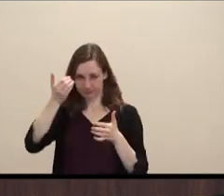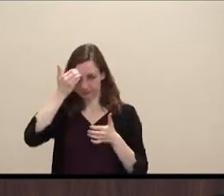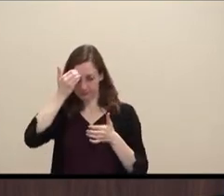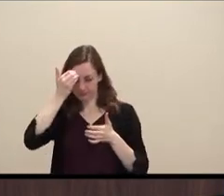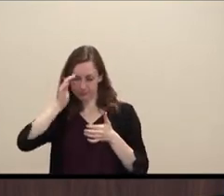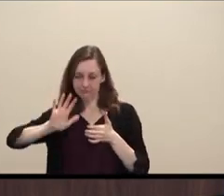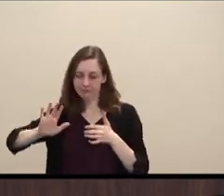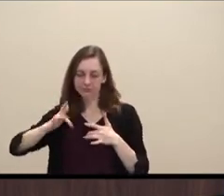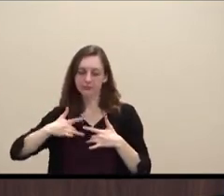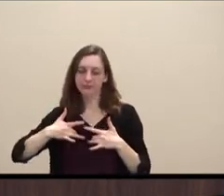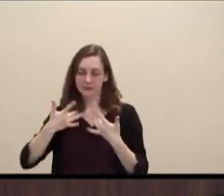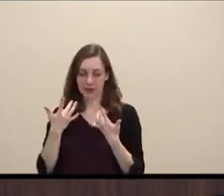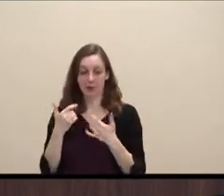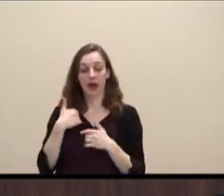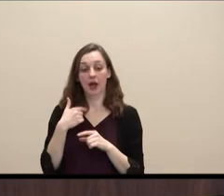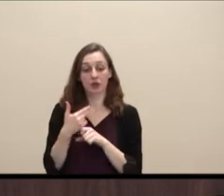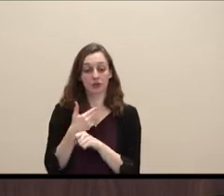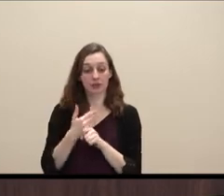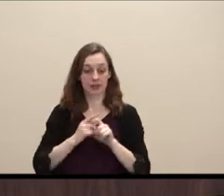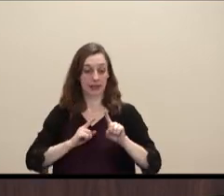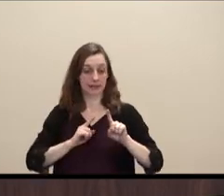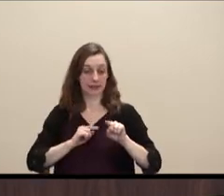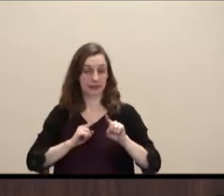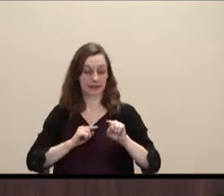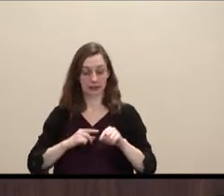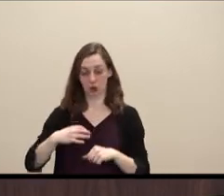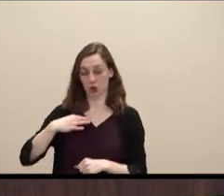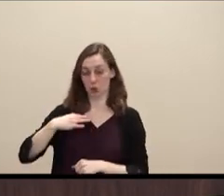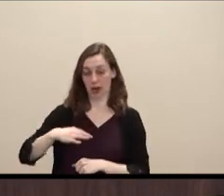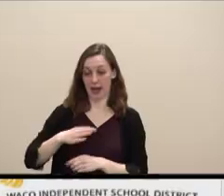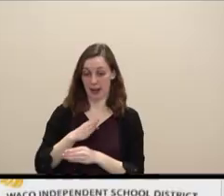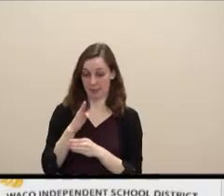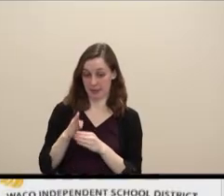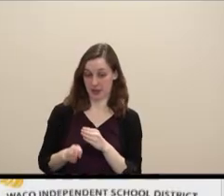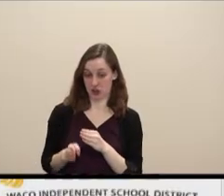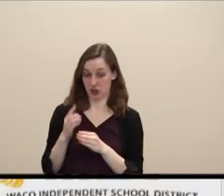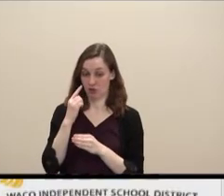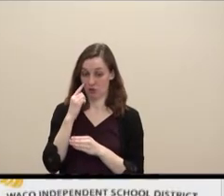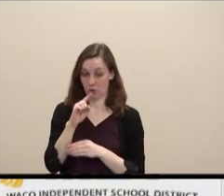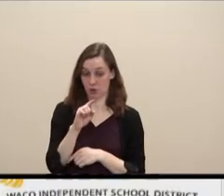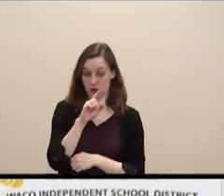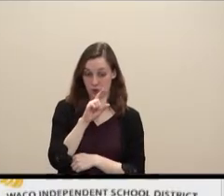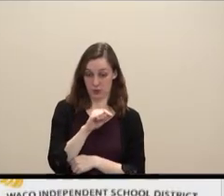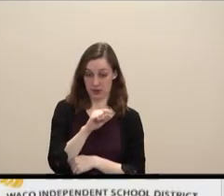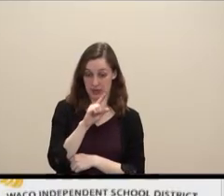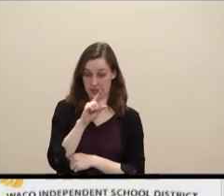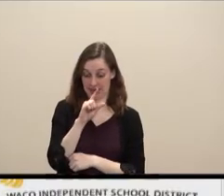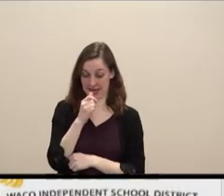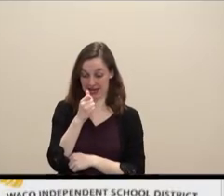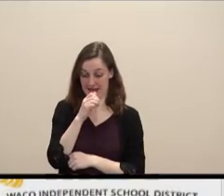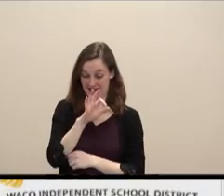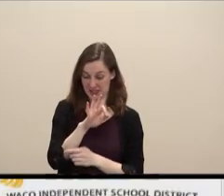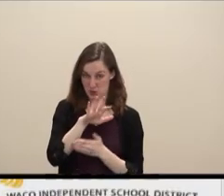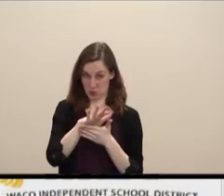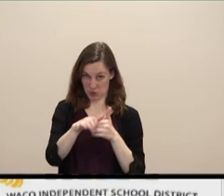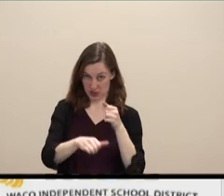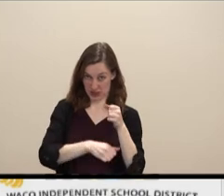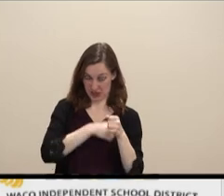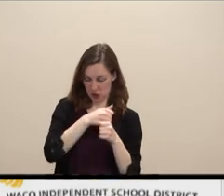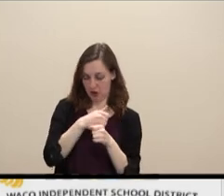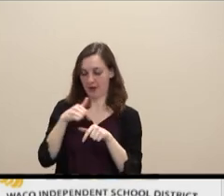I used was attendance and credit completions for the 2019-20 school year and this year. So I have data from